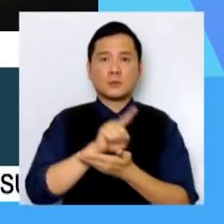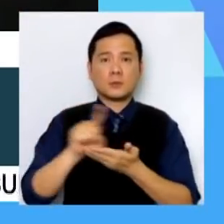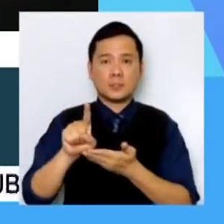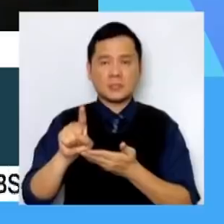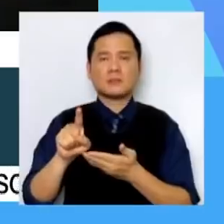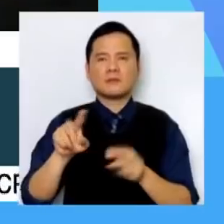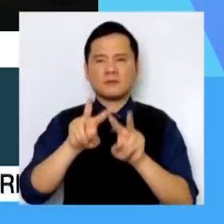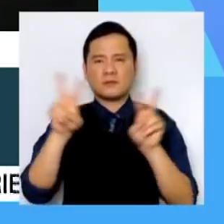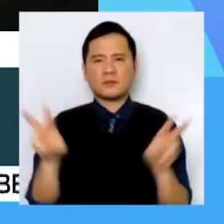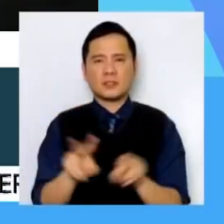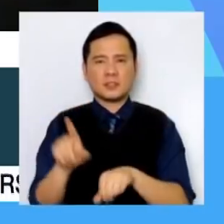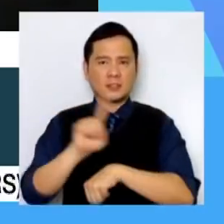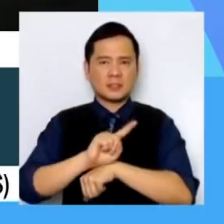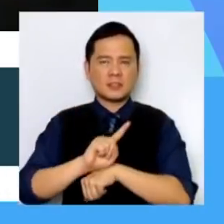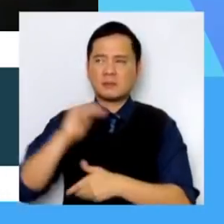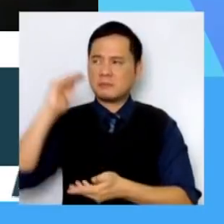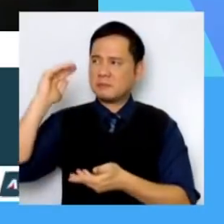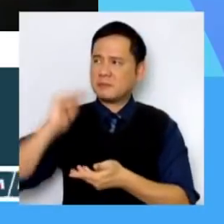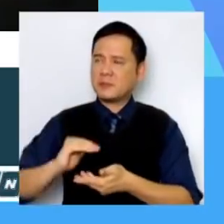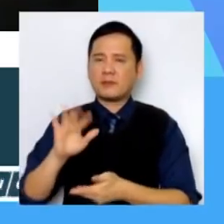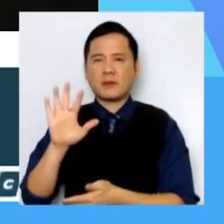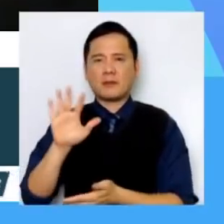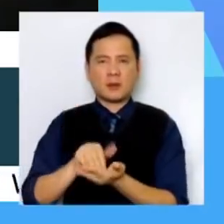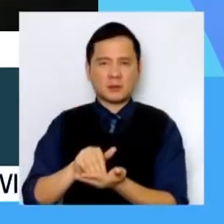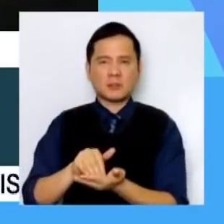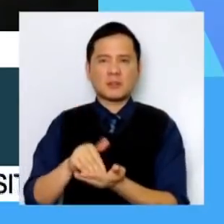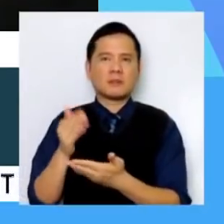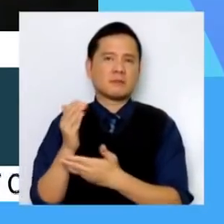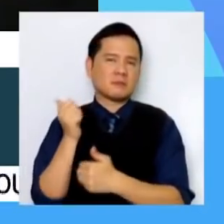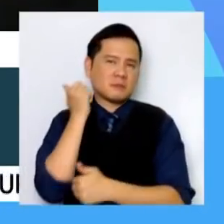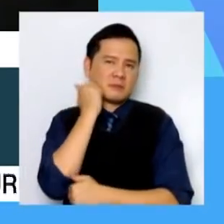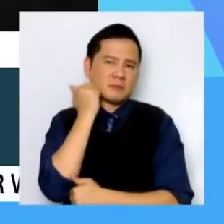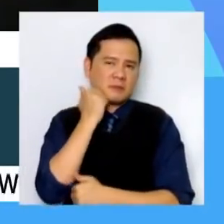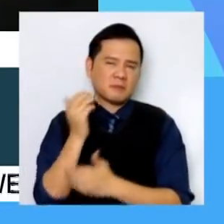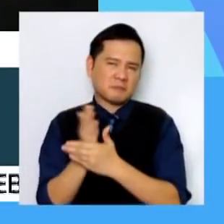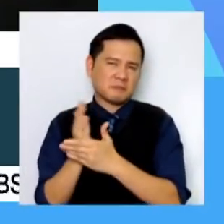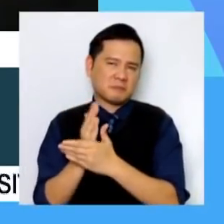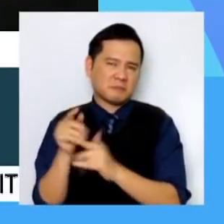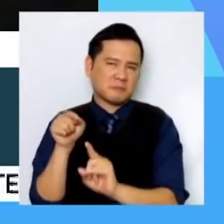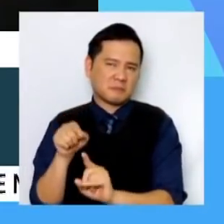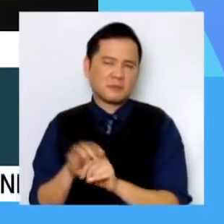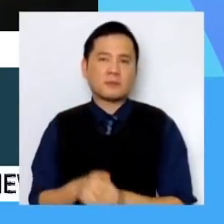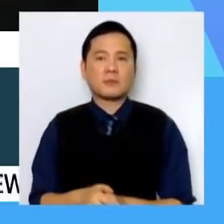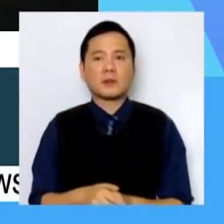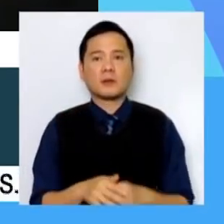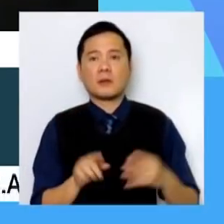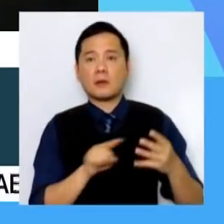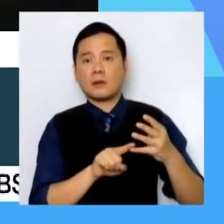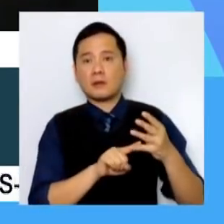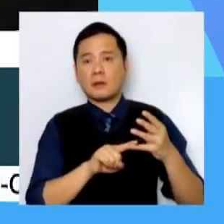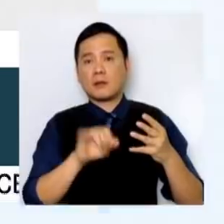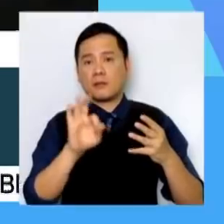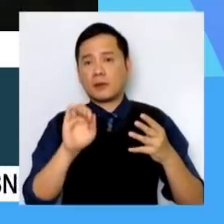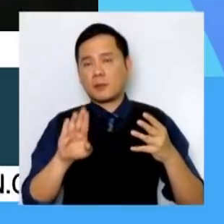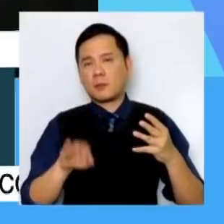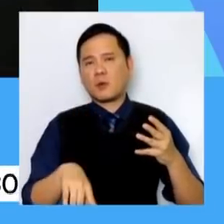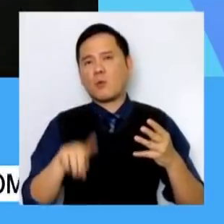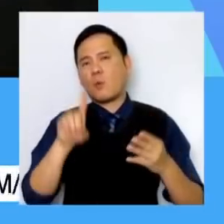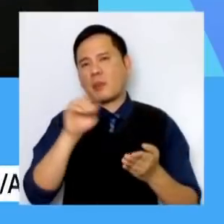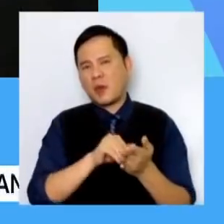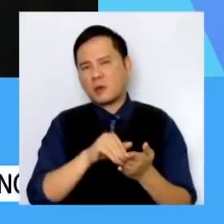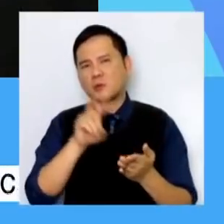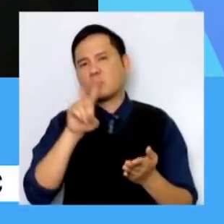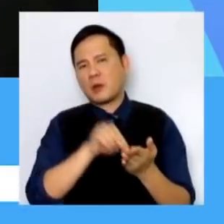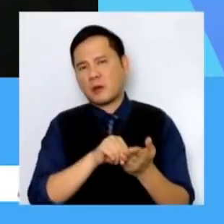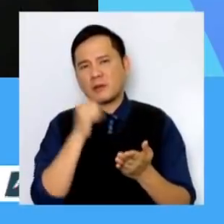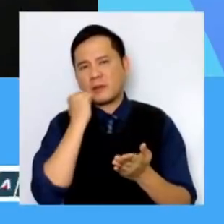than 5,000 na lang yan. And by the end of the month, possibly 1 to 2,000 cases na lang. So we're